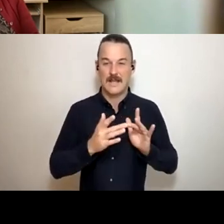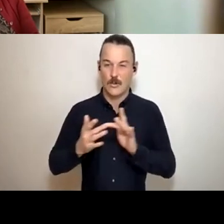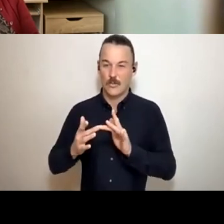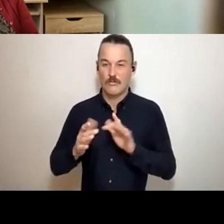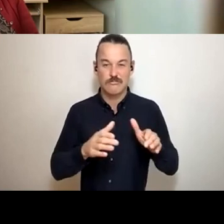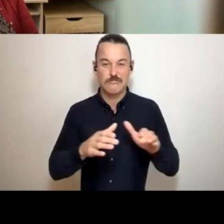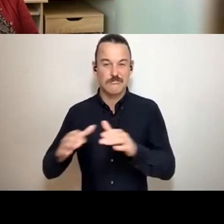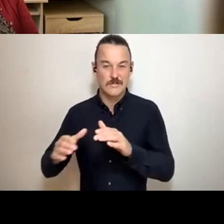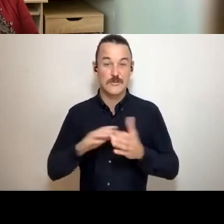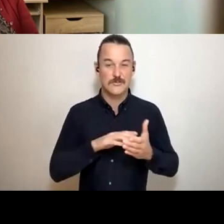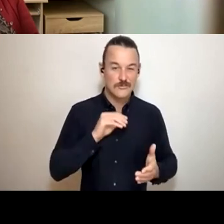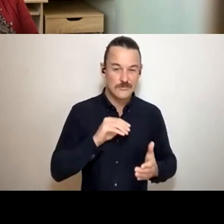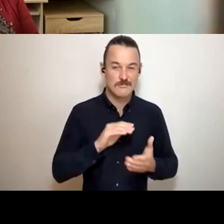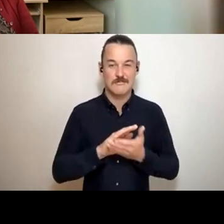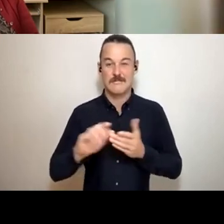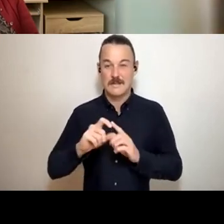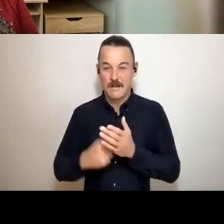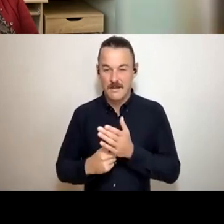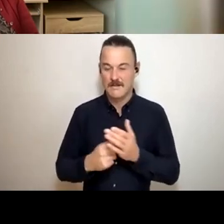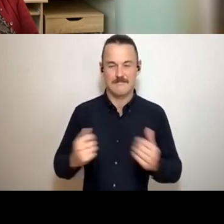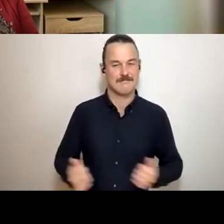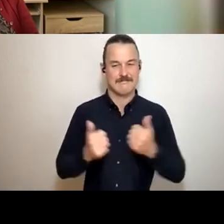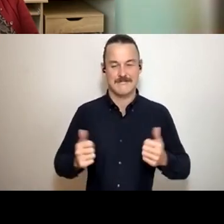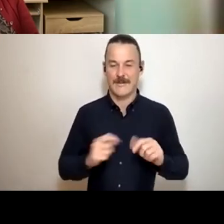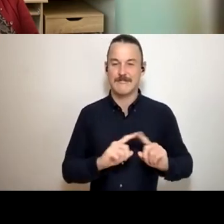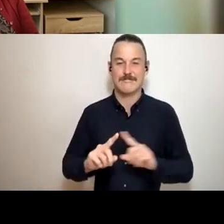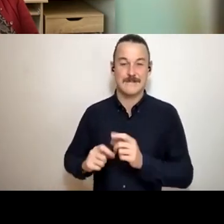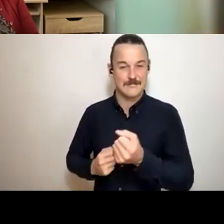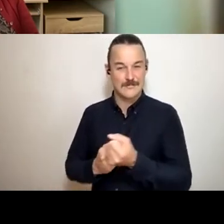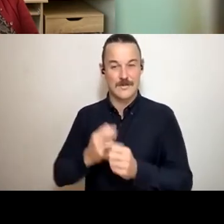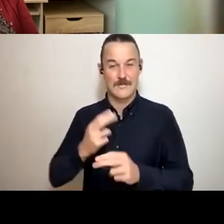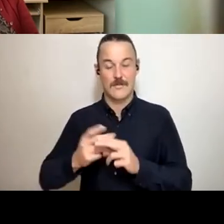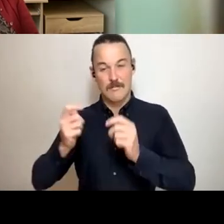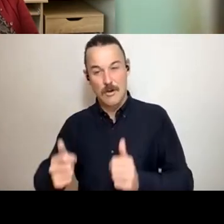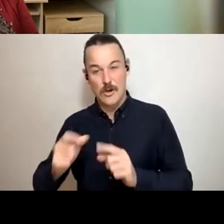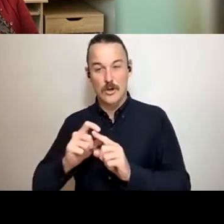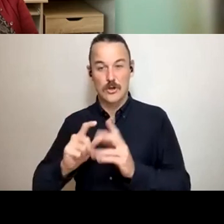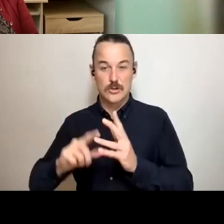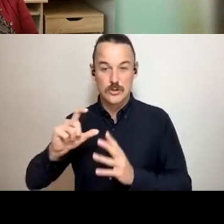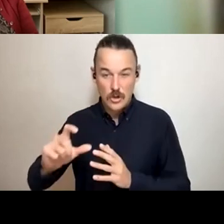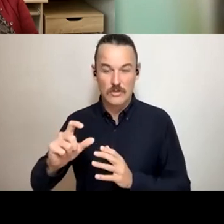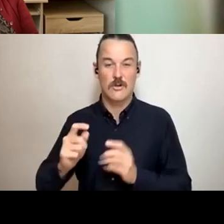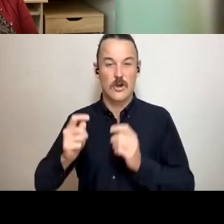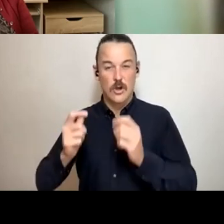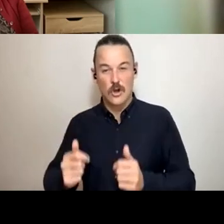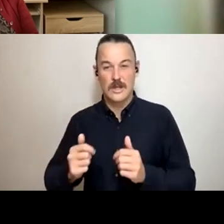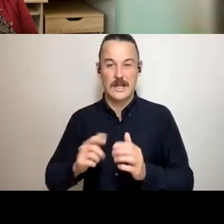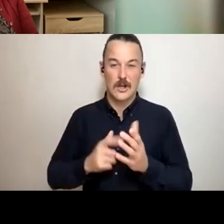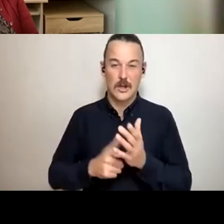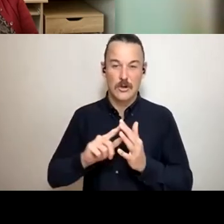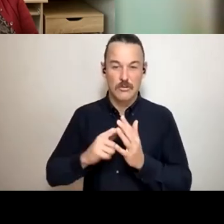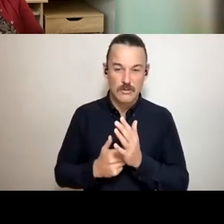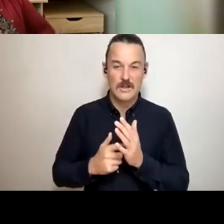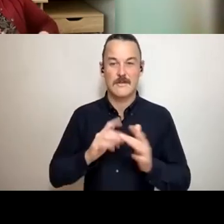HDRs, and there's a whole heap of supports for, uh, postdocs and early career researchers as well. So, you know, if you're